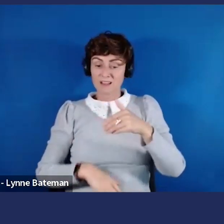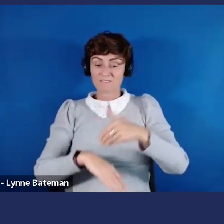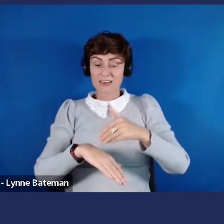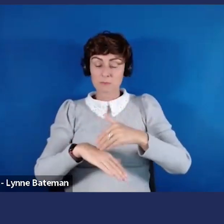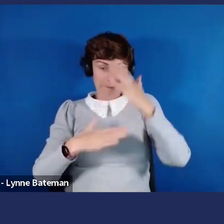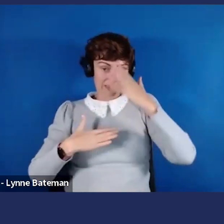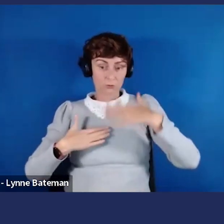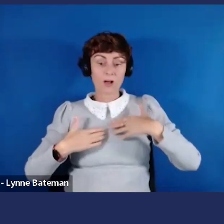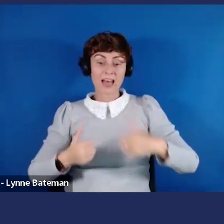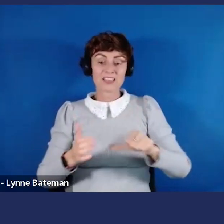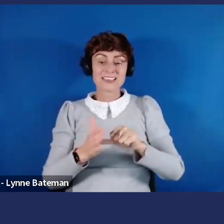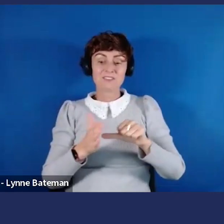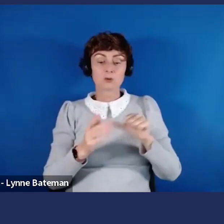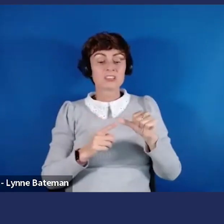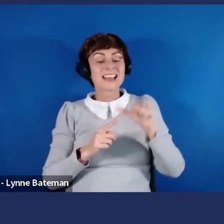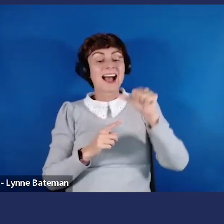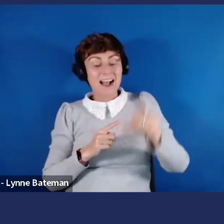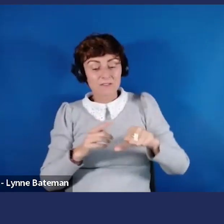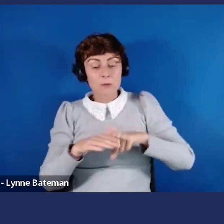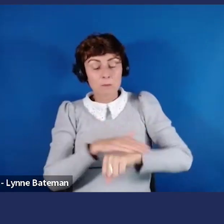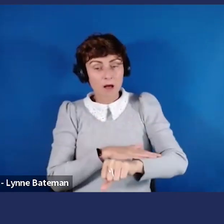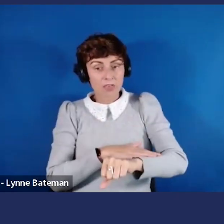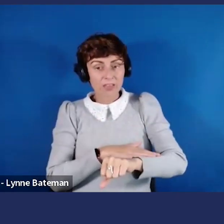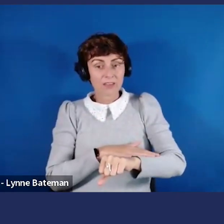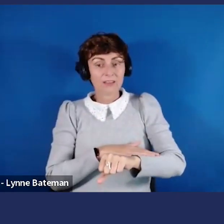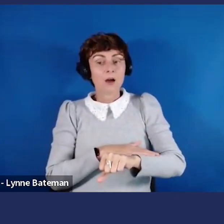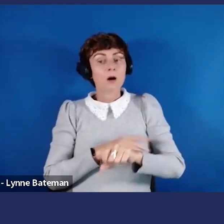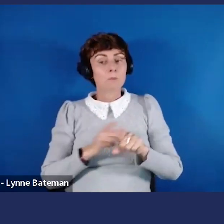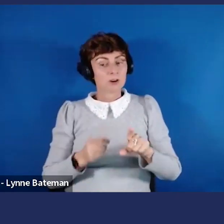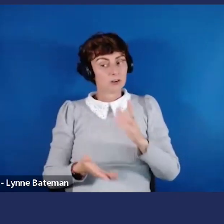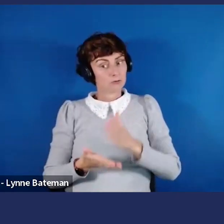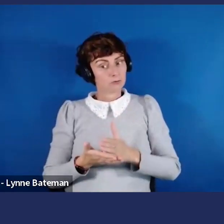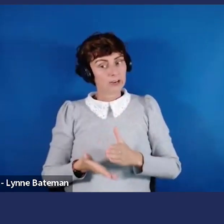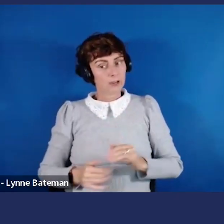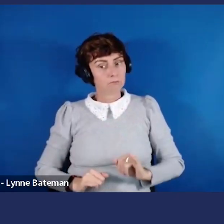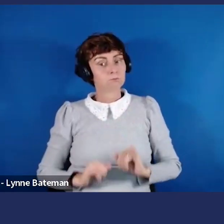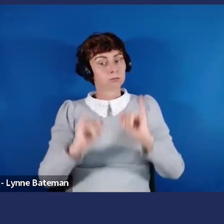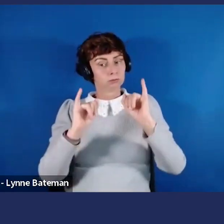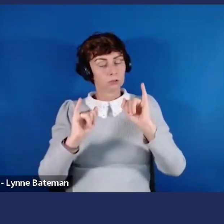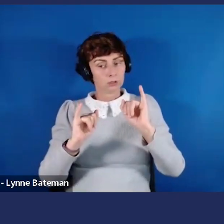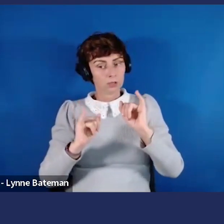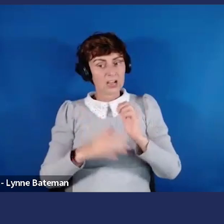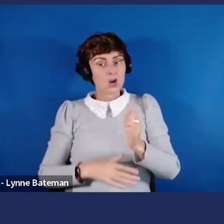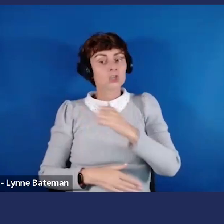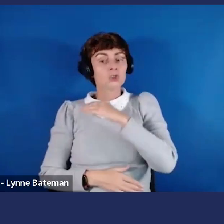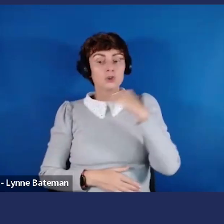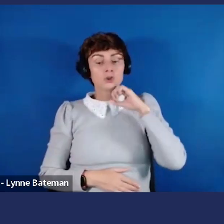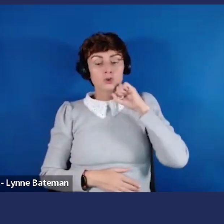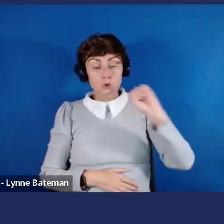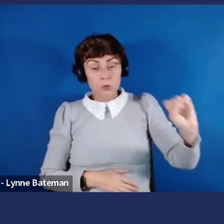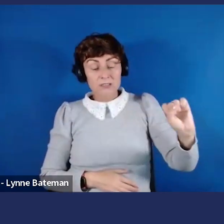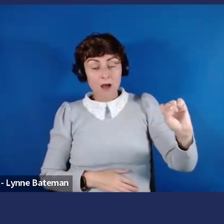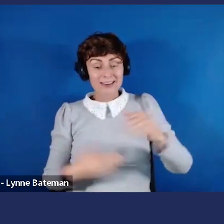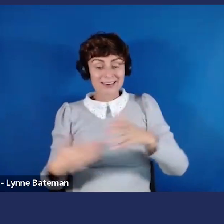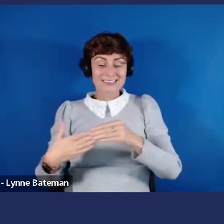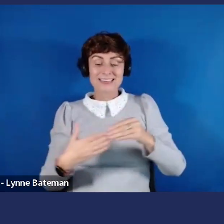difficulties postpartum. And possibly one of the most devastating statistics in this country is that suicide remains the leading cause of